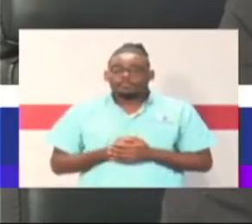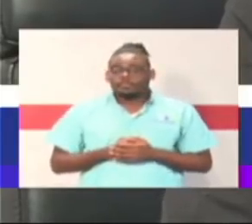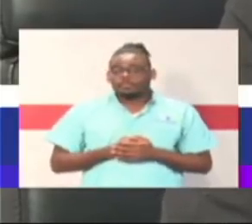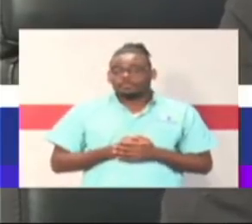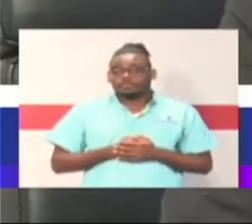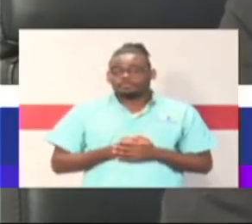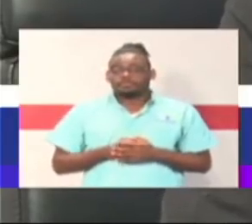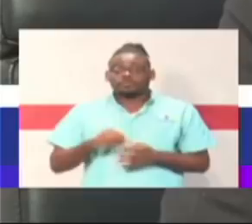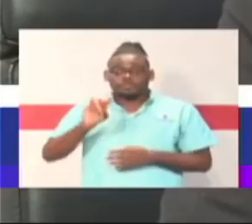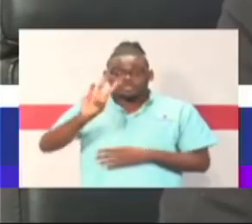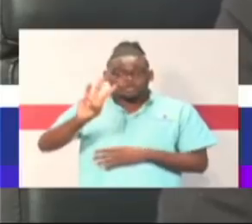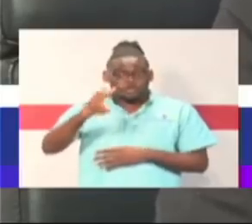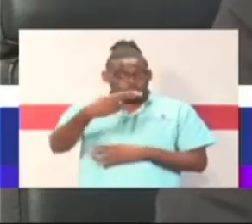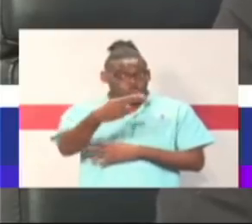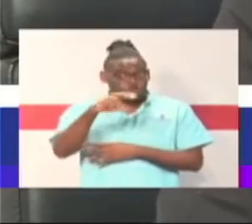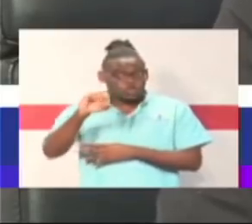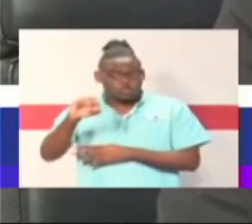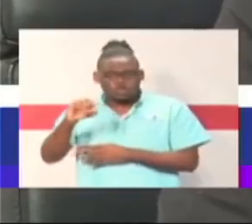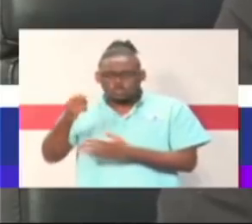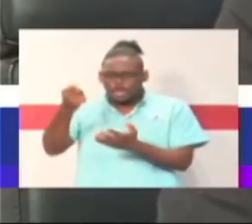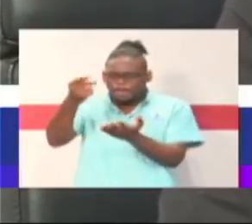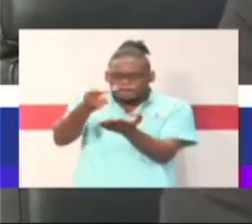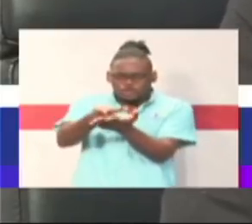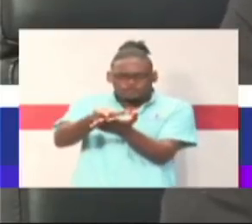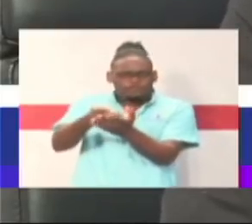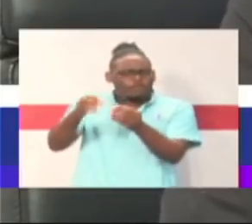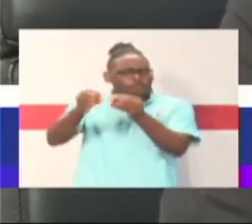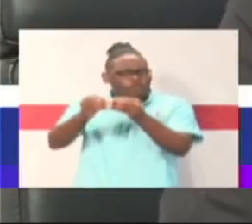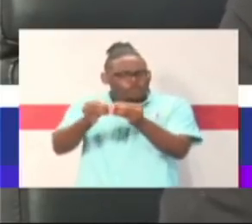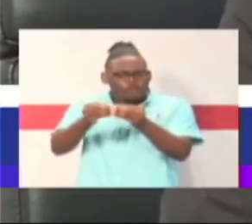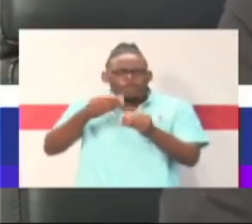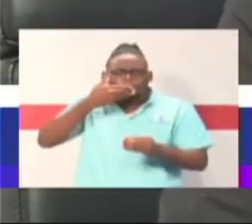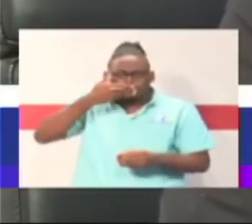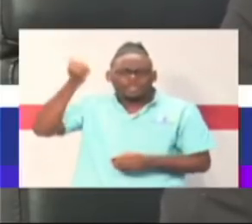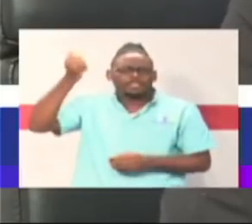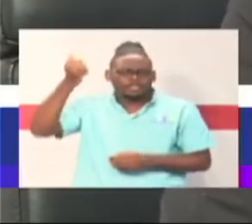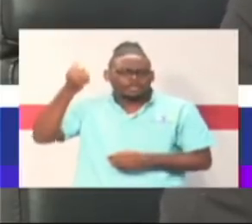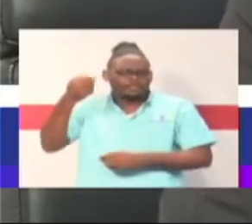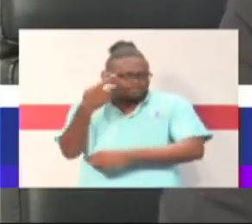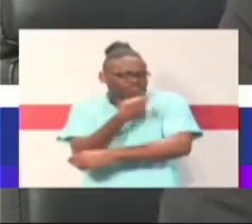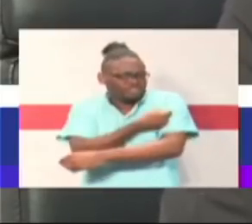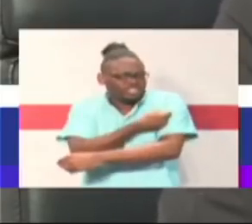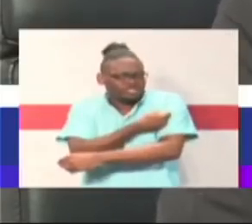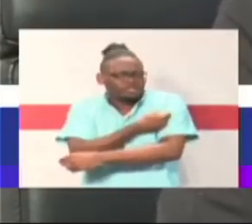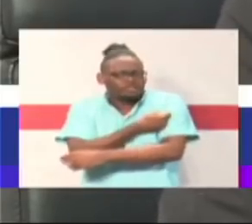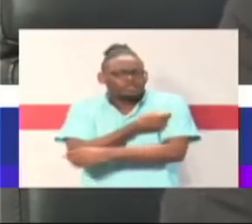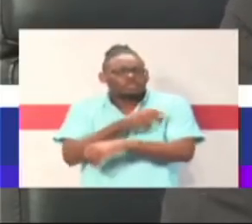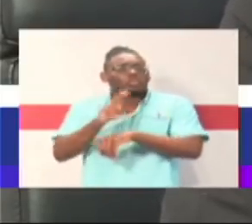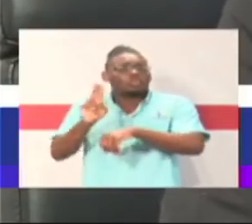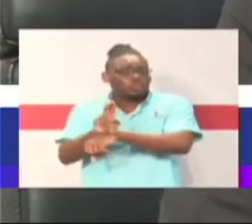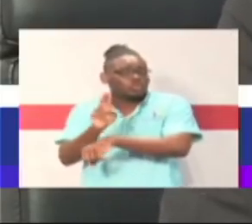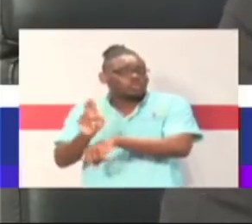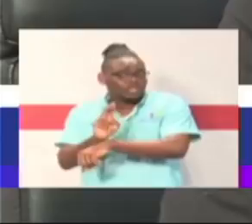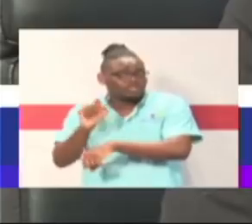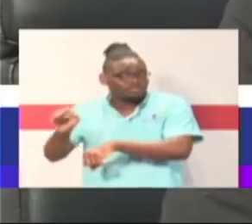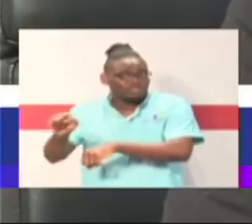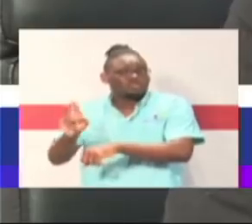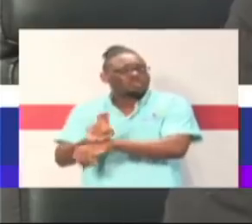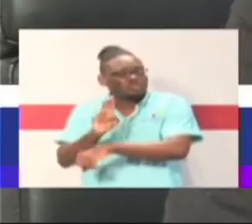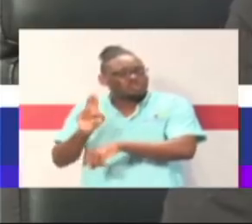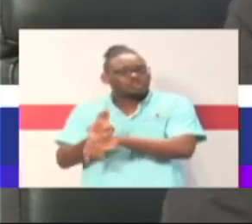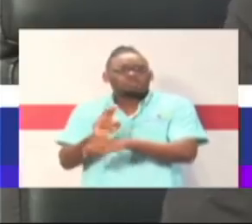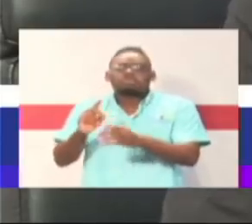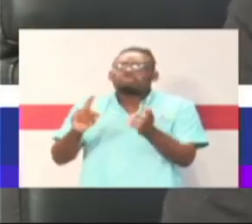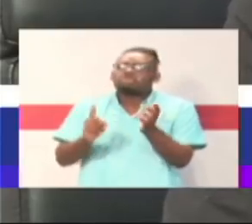under emergency use, for use in the pregnant population in different circumstances. For example, if your